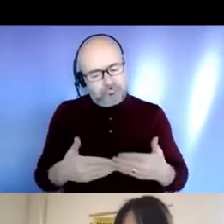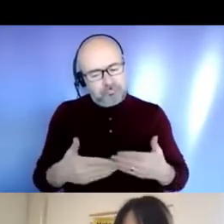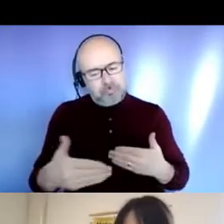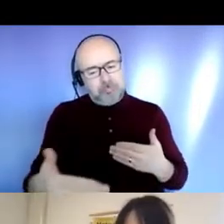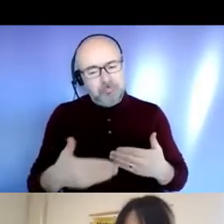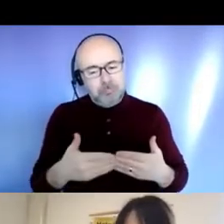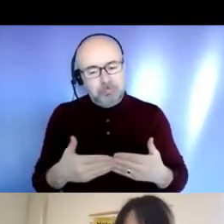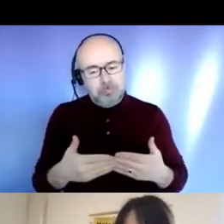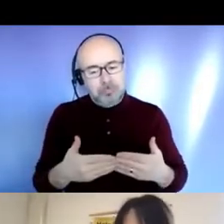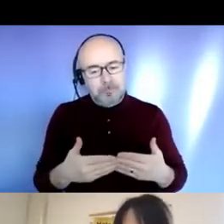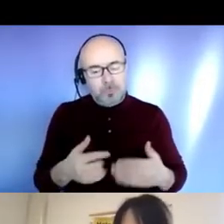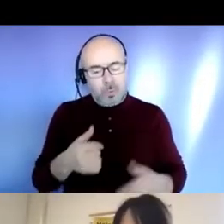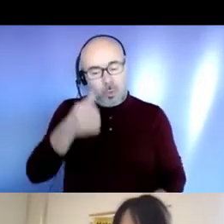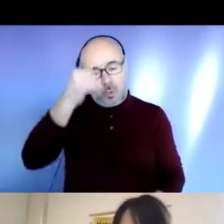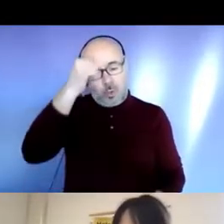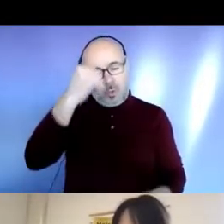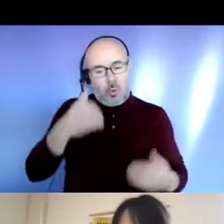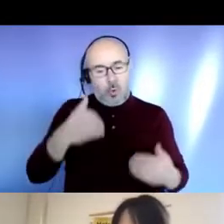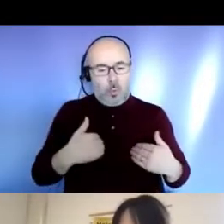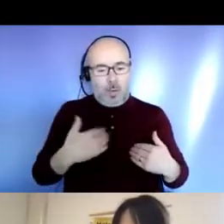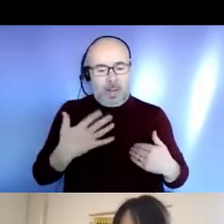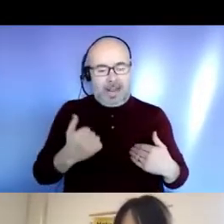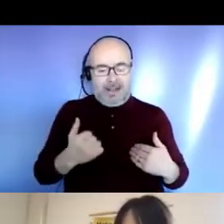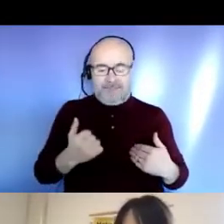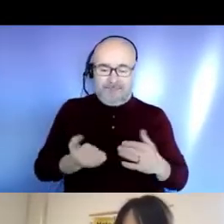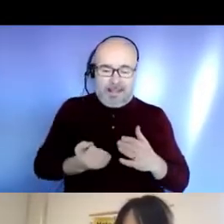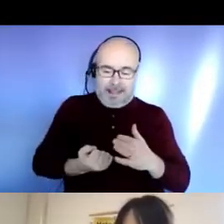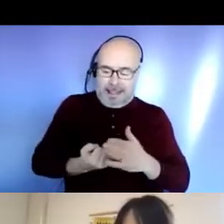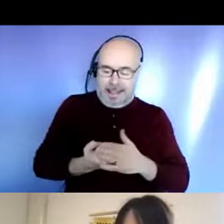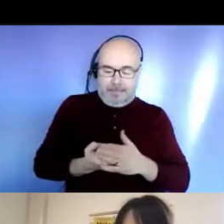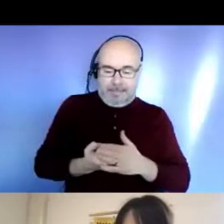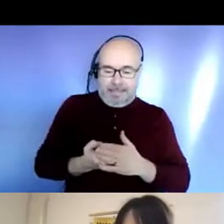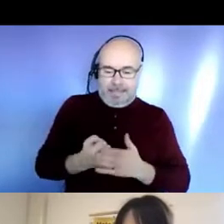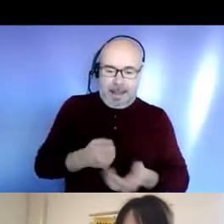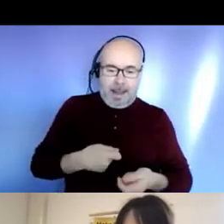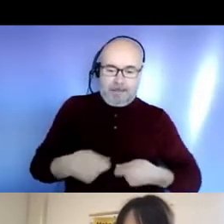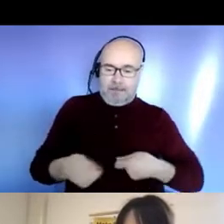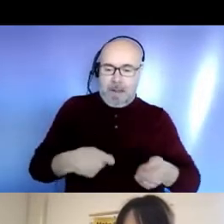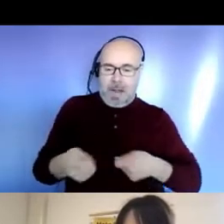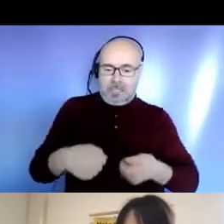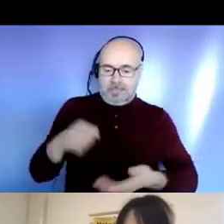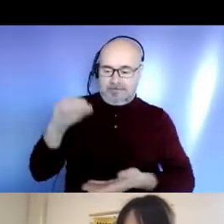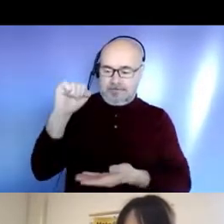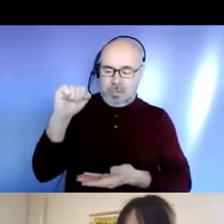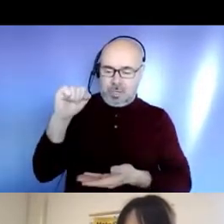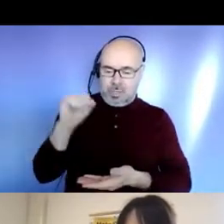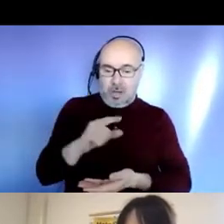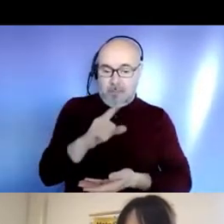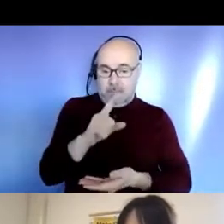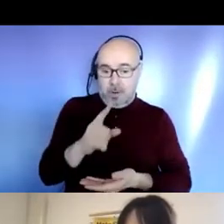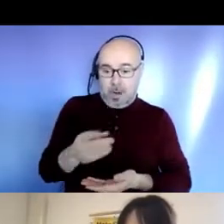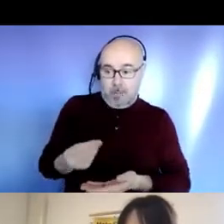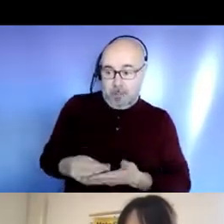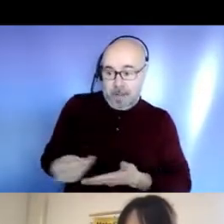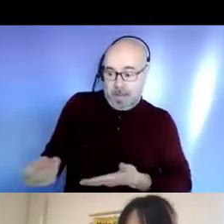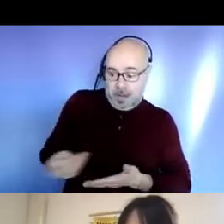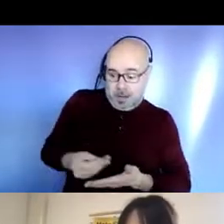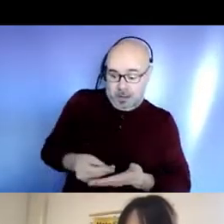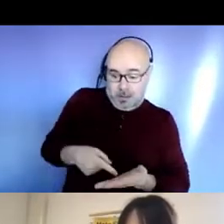do have a fairly limited marketing budget, but every penny we do get into the programme, we like to think does make a